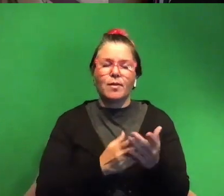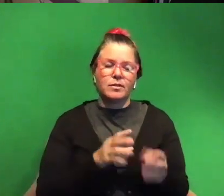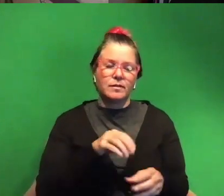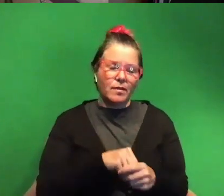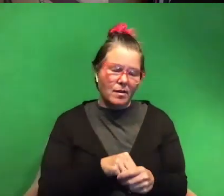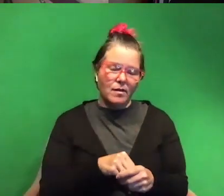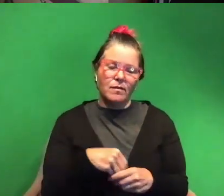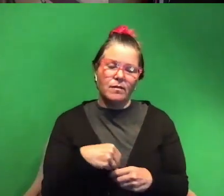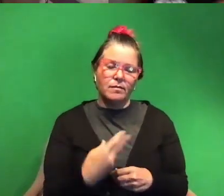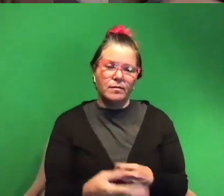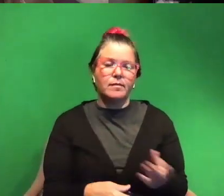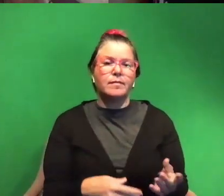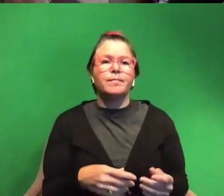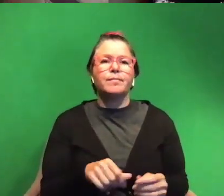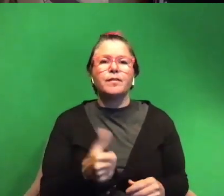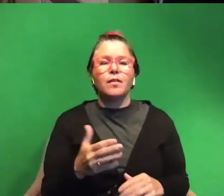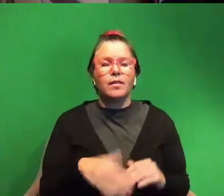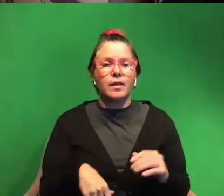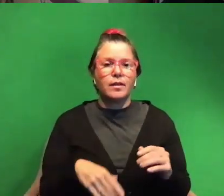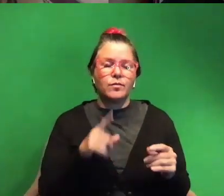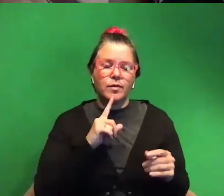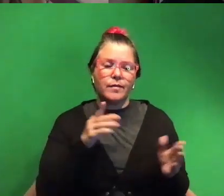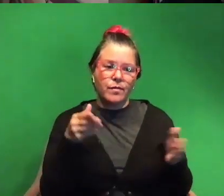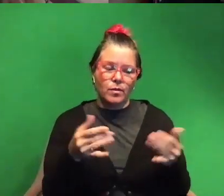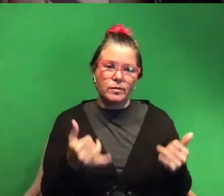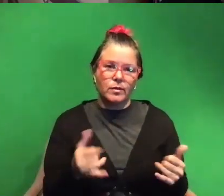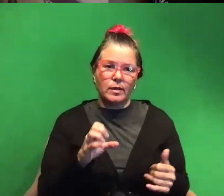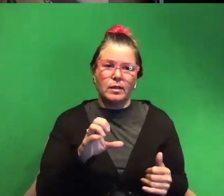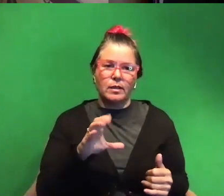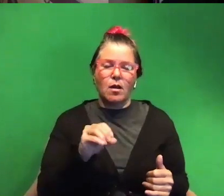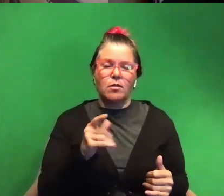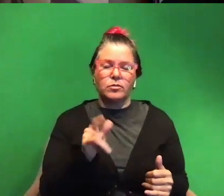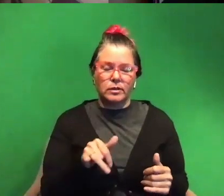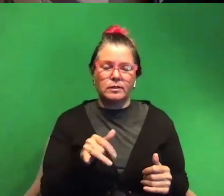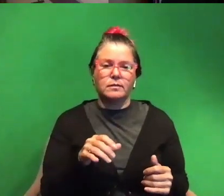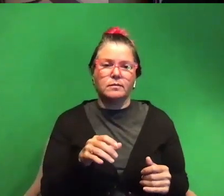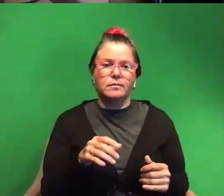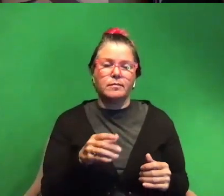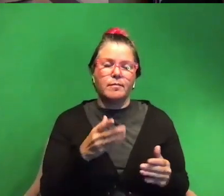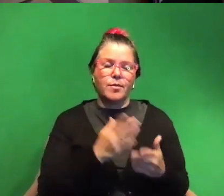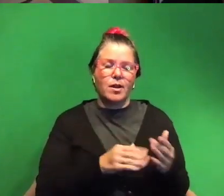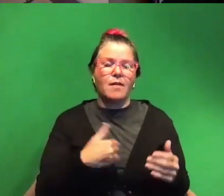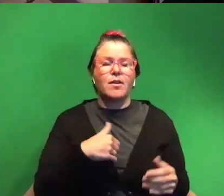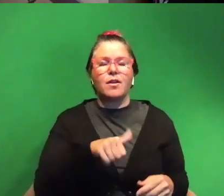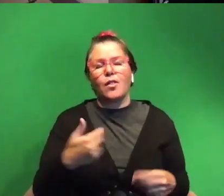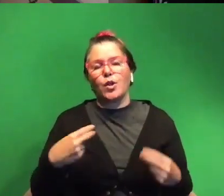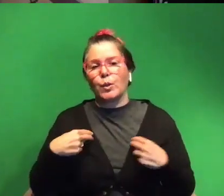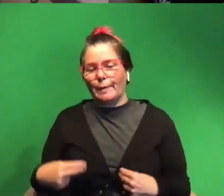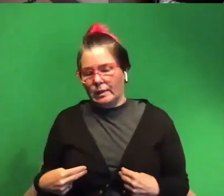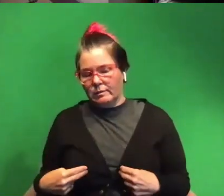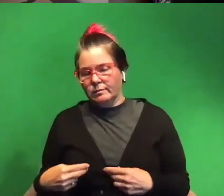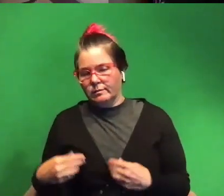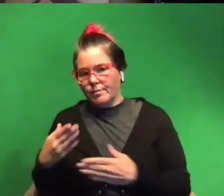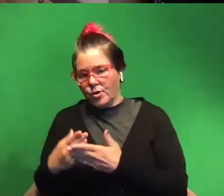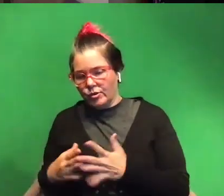it. Besides, we've been really focusing today on the ecology side, and there's a whole other human component to it.